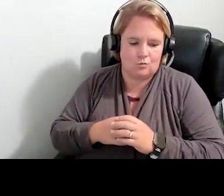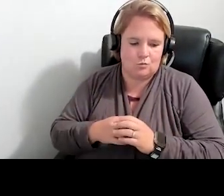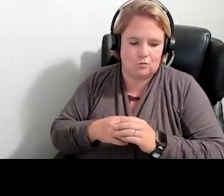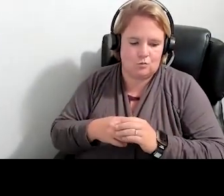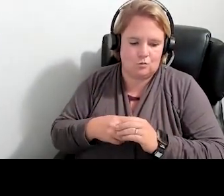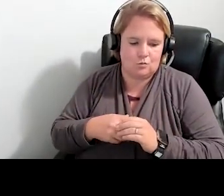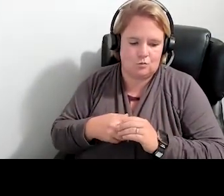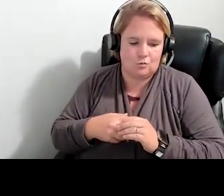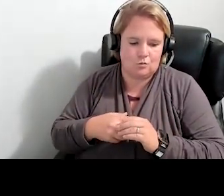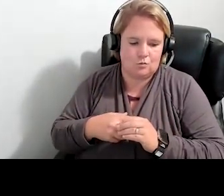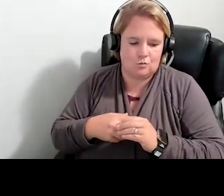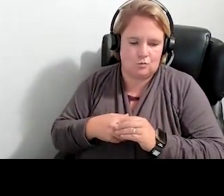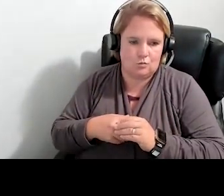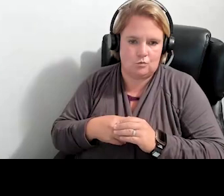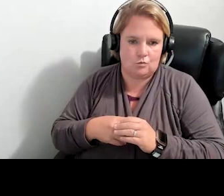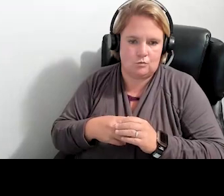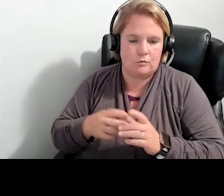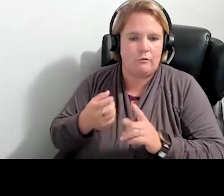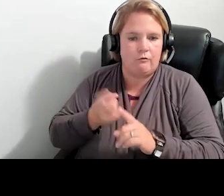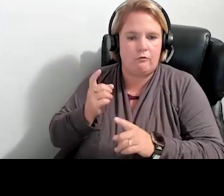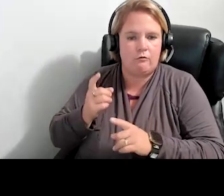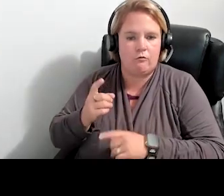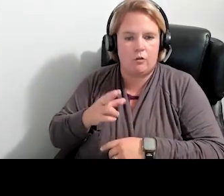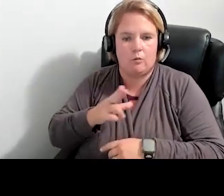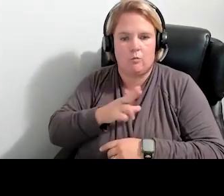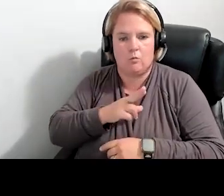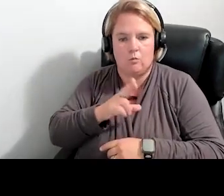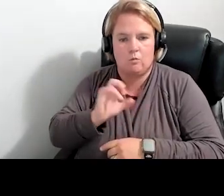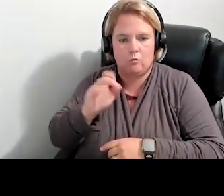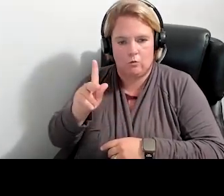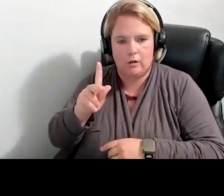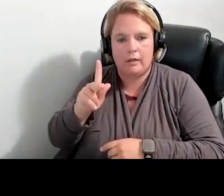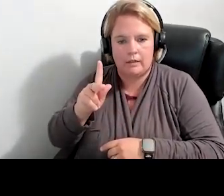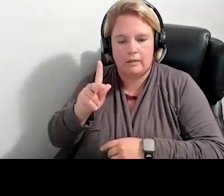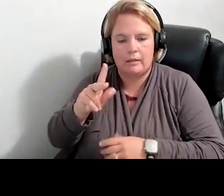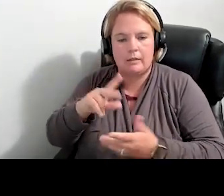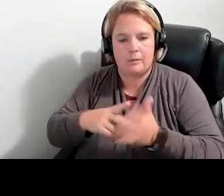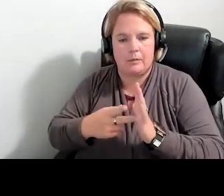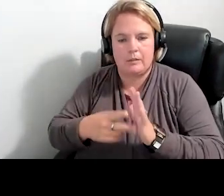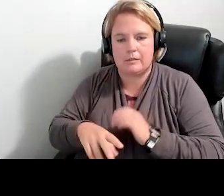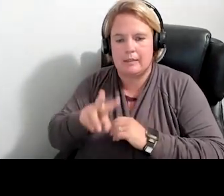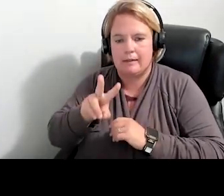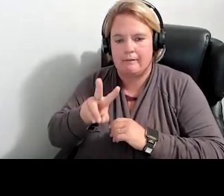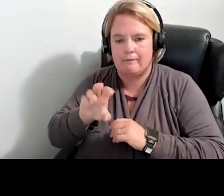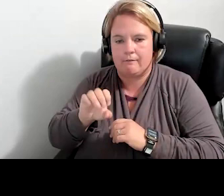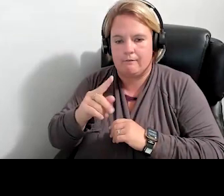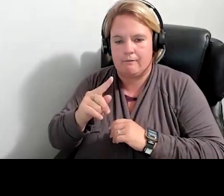was mentioned by Rick here, it allows me to vectorize my class. So